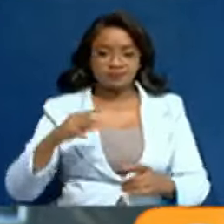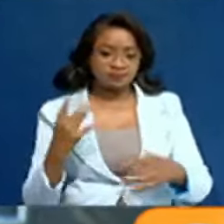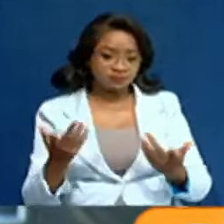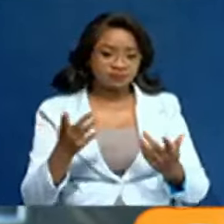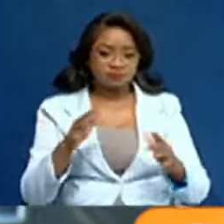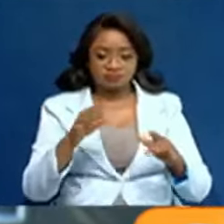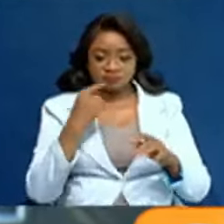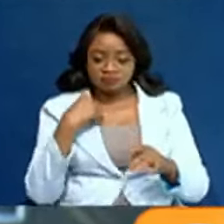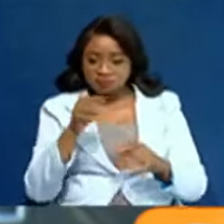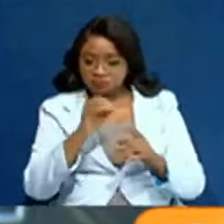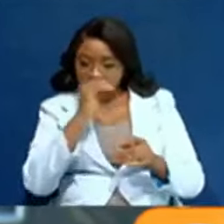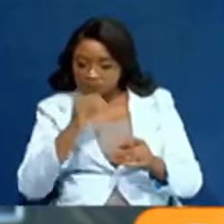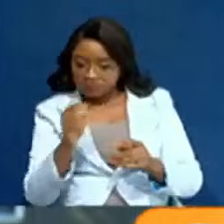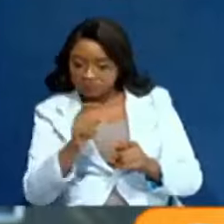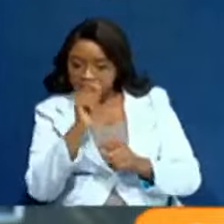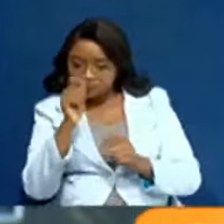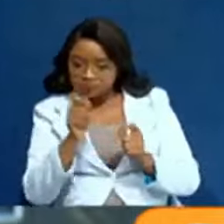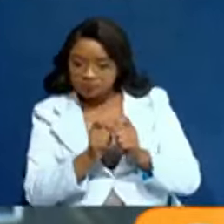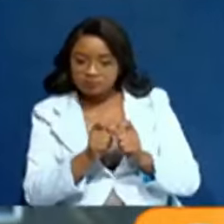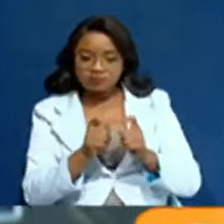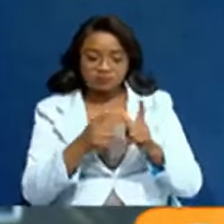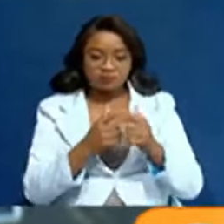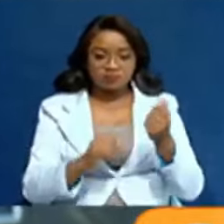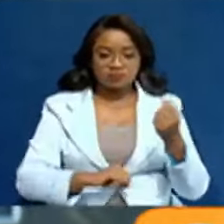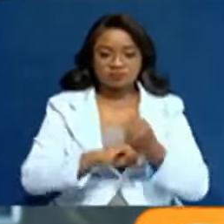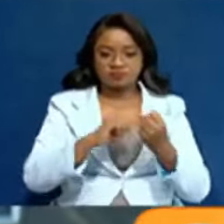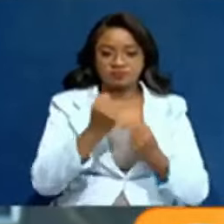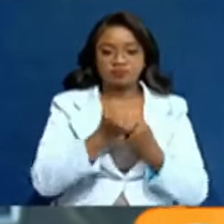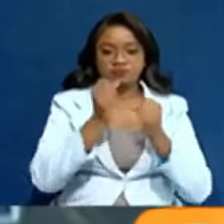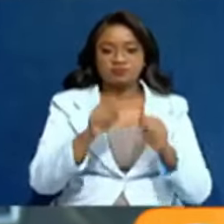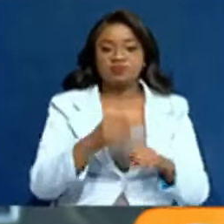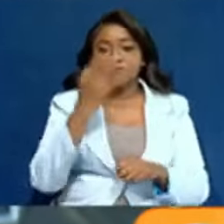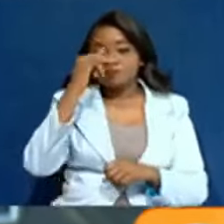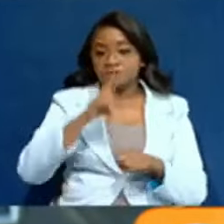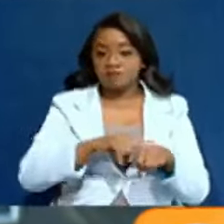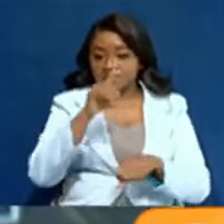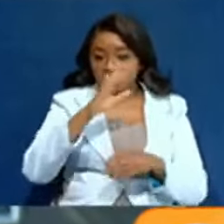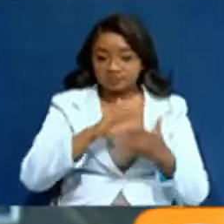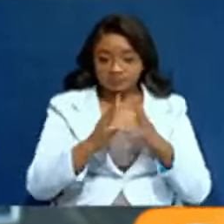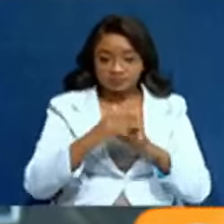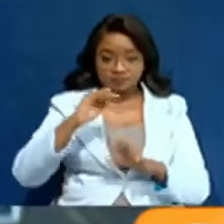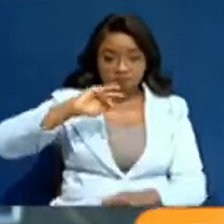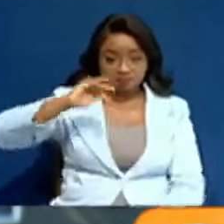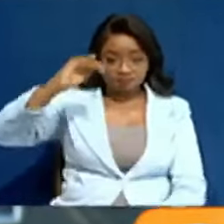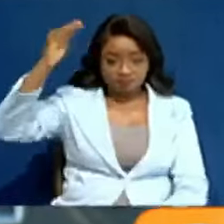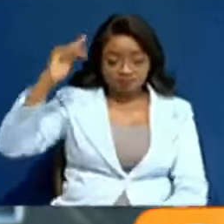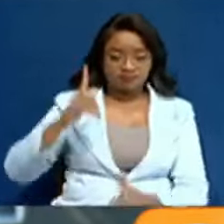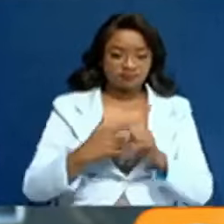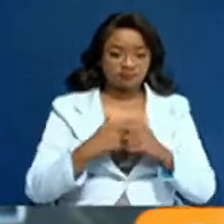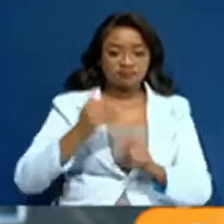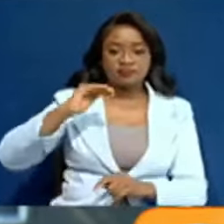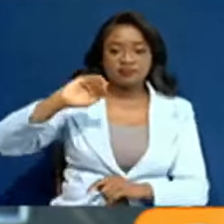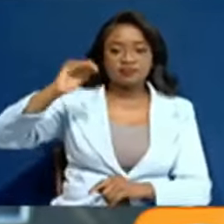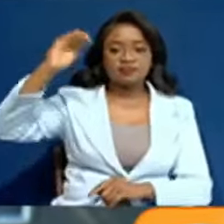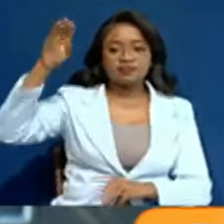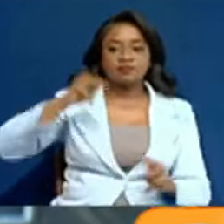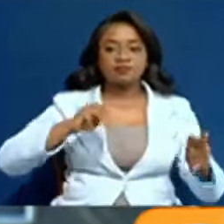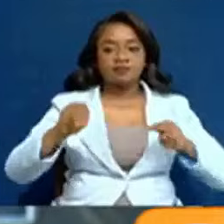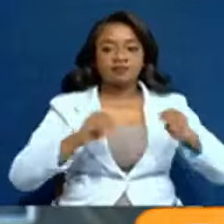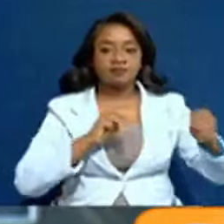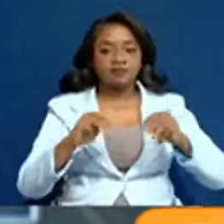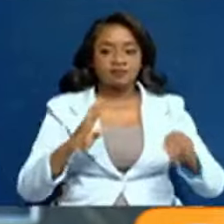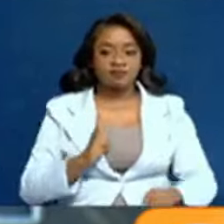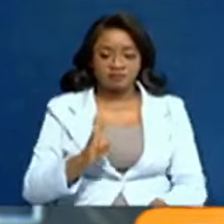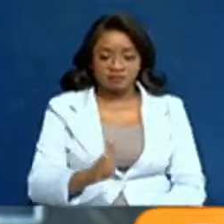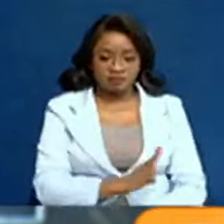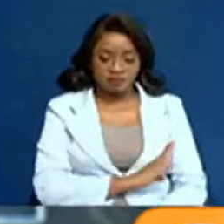and push them to build the capacity is once you become a city, then the city management and board can come up with a new valuation